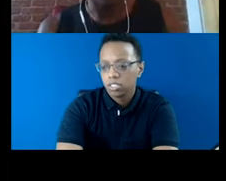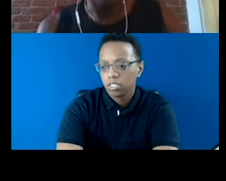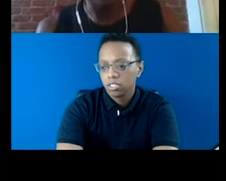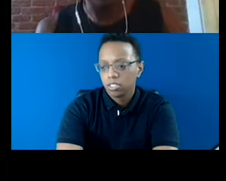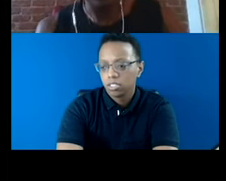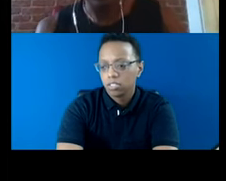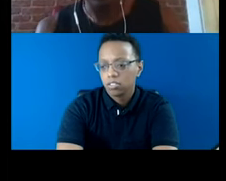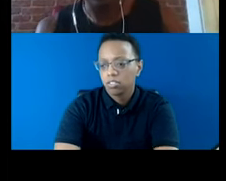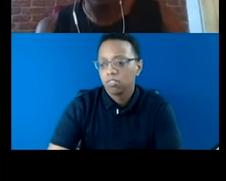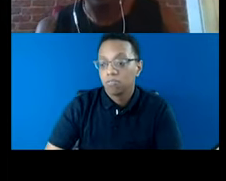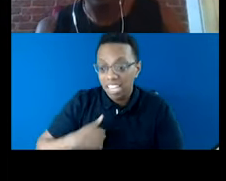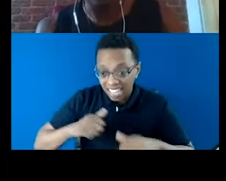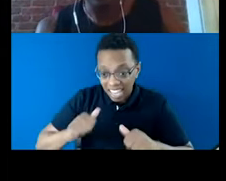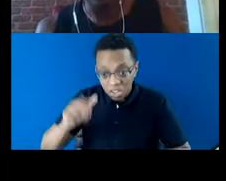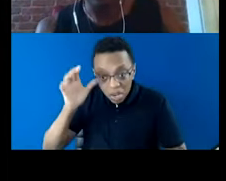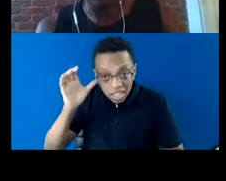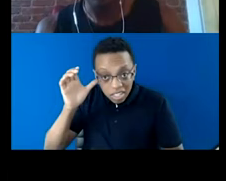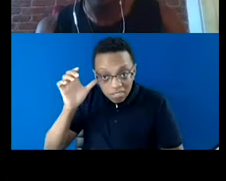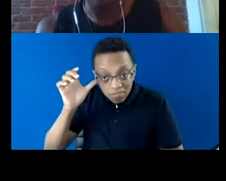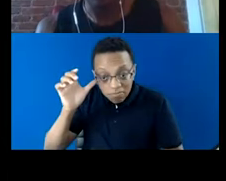Anyone hearing this?